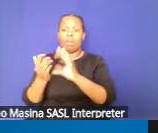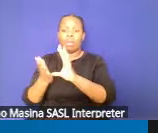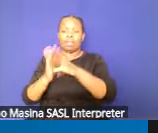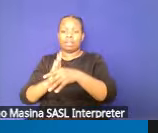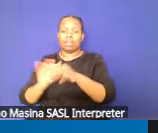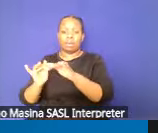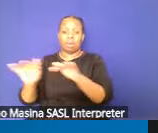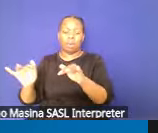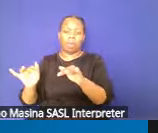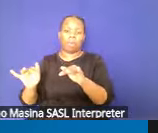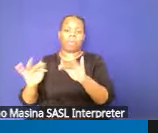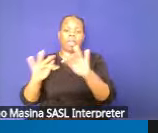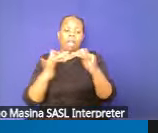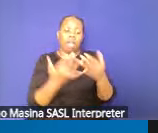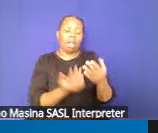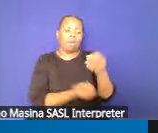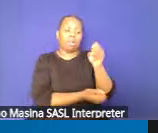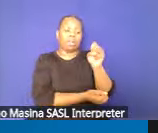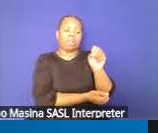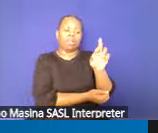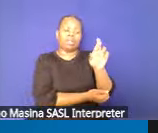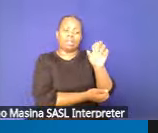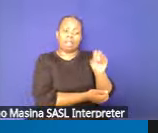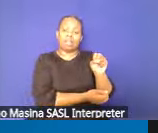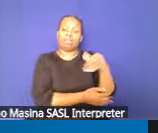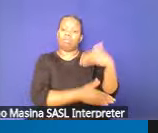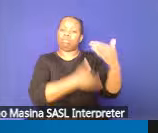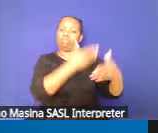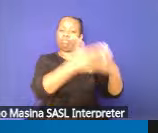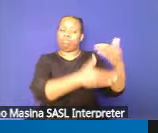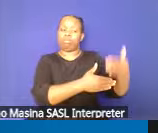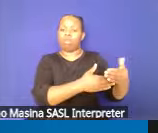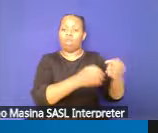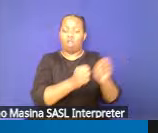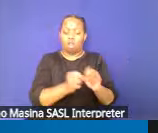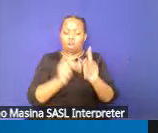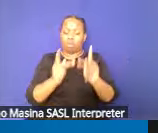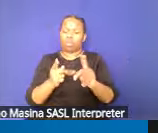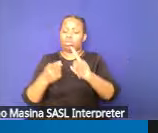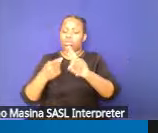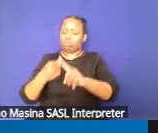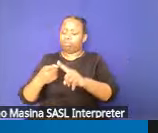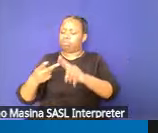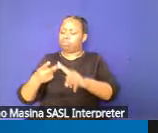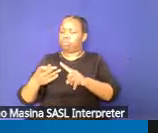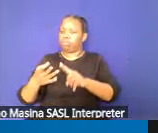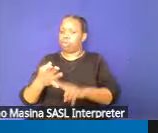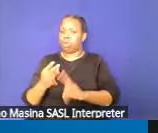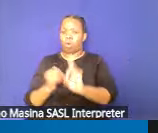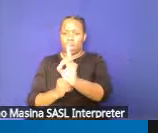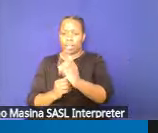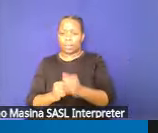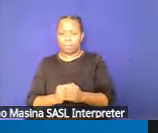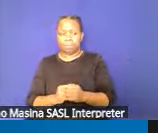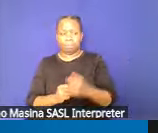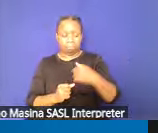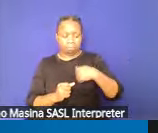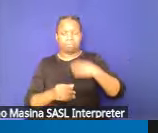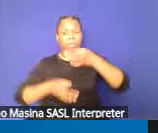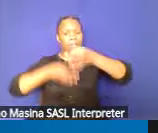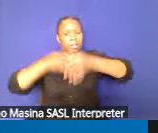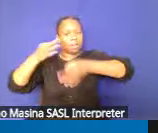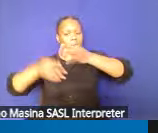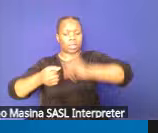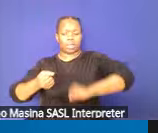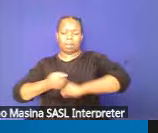how SARS operates and what are the opportunities that are there? Okay. So as I've mentioned, that we support all division